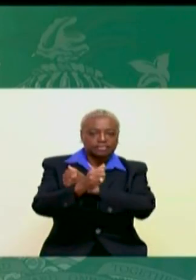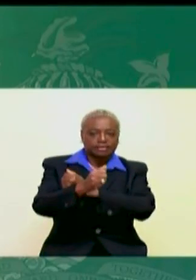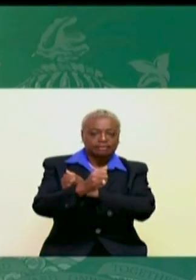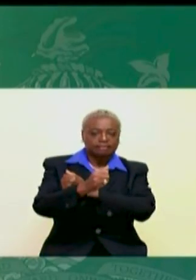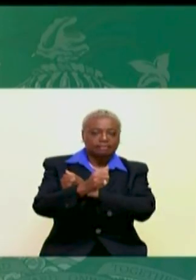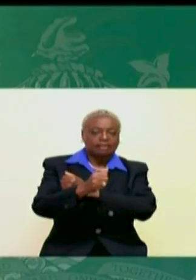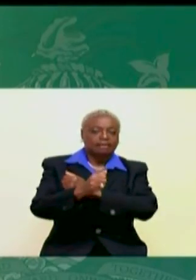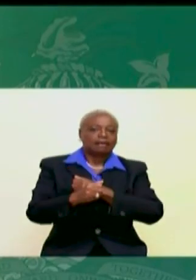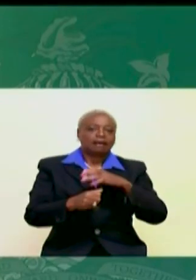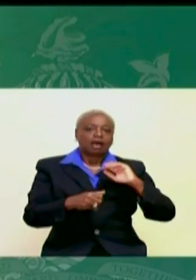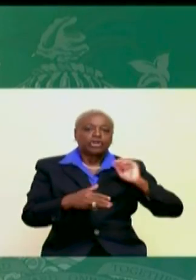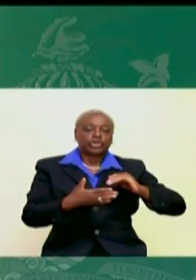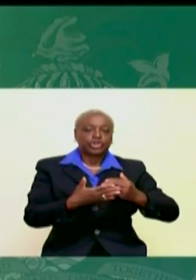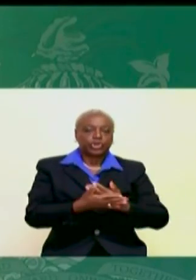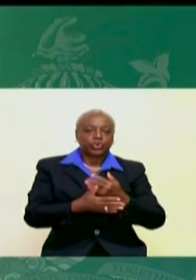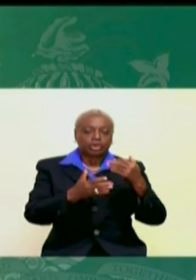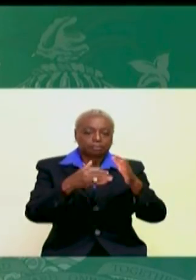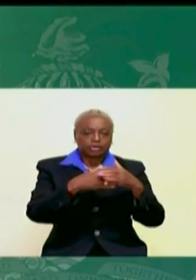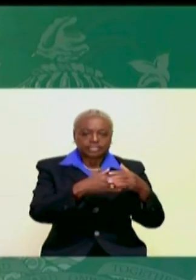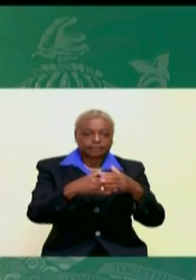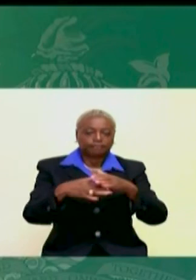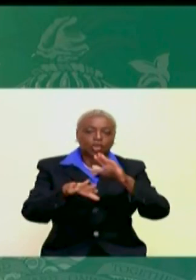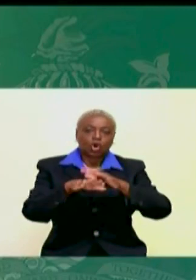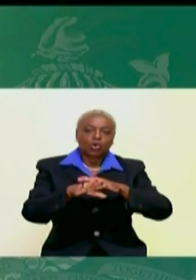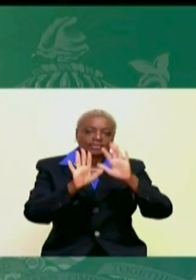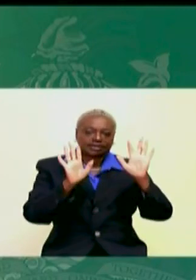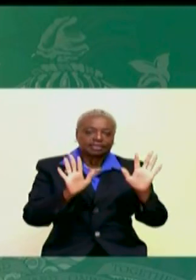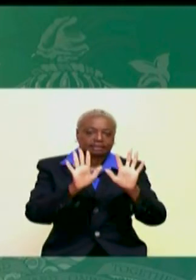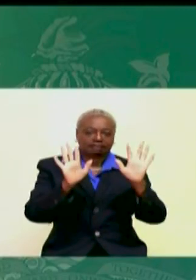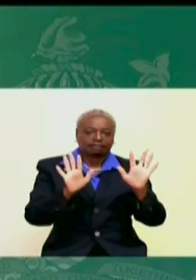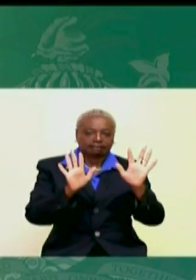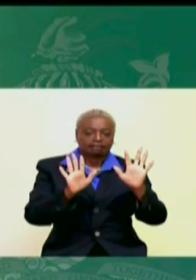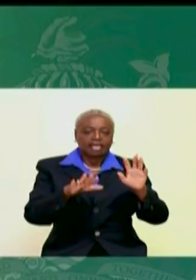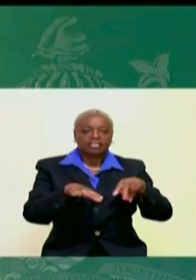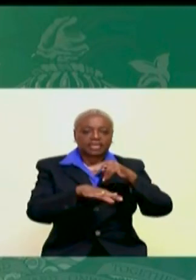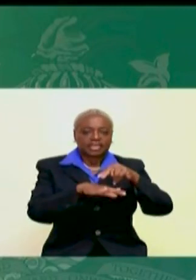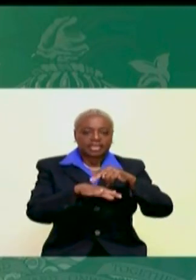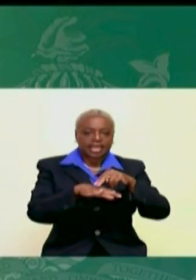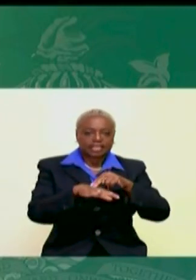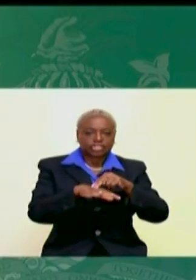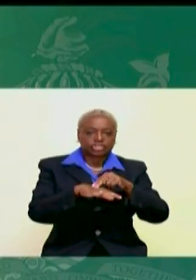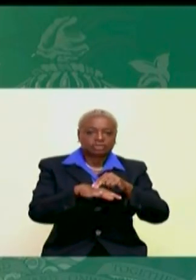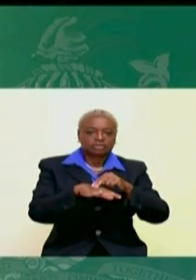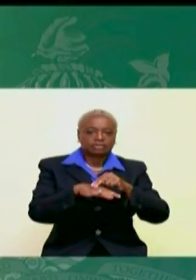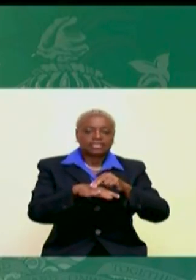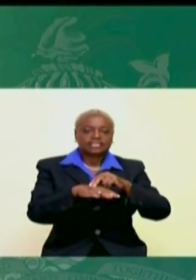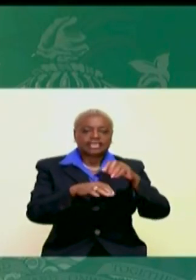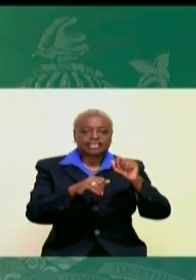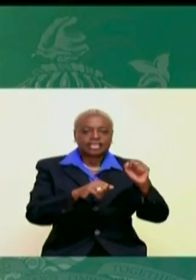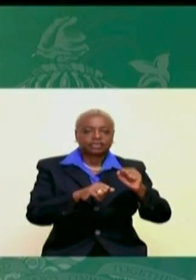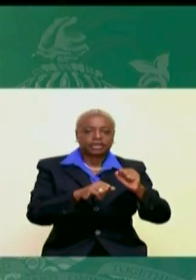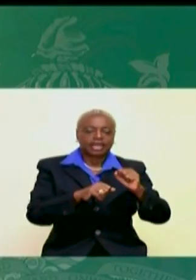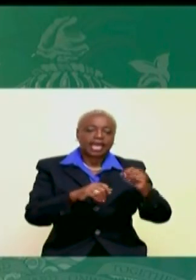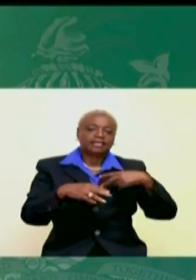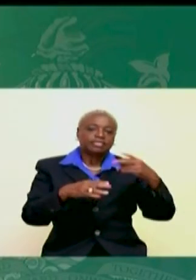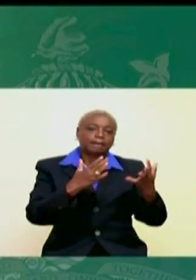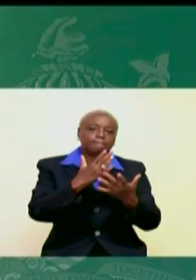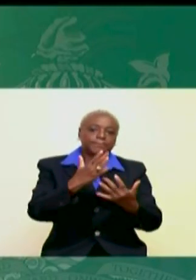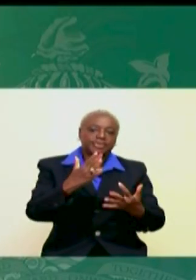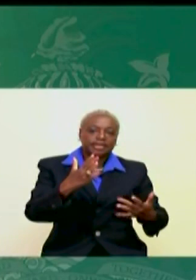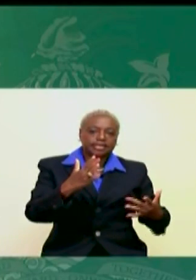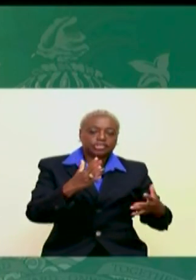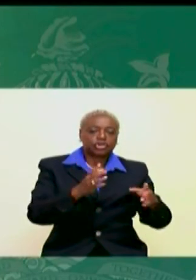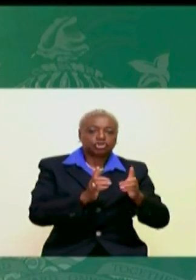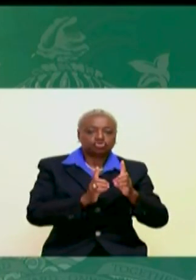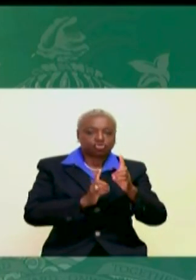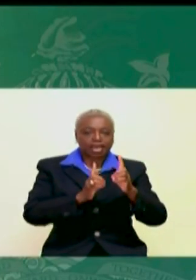Madam Speaker, on Saturday, the National Independent Secretariat hosted the National Blood Drive in recognition of World